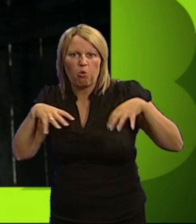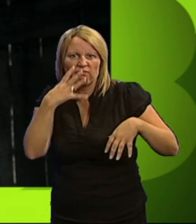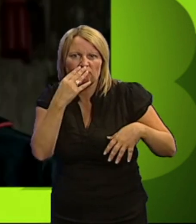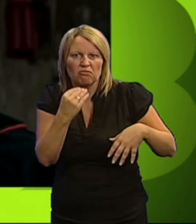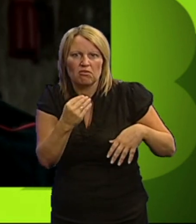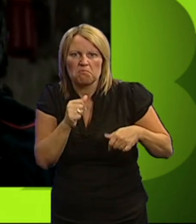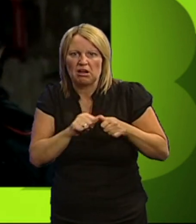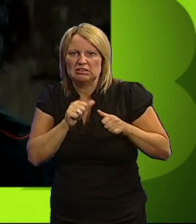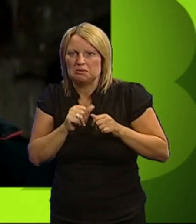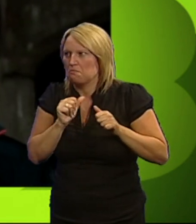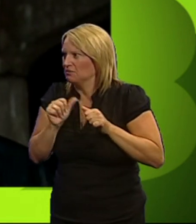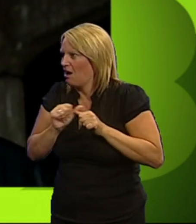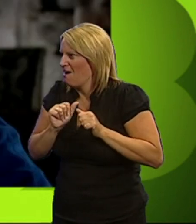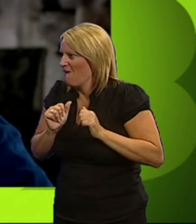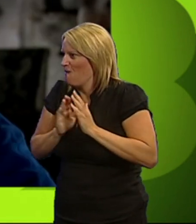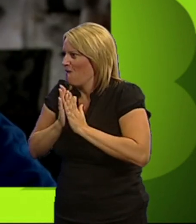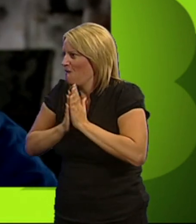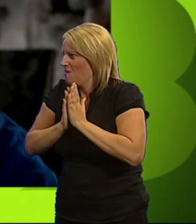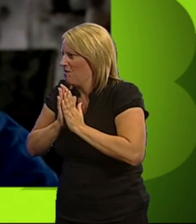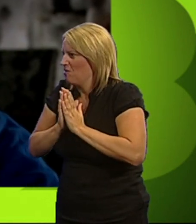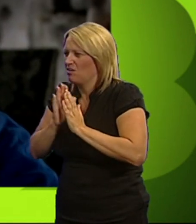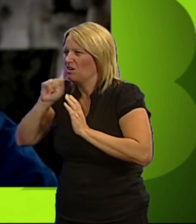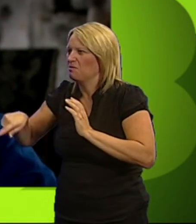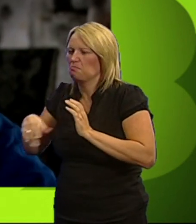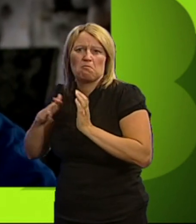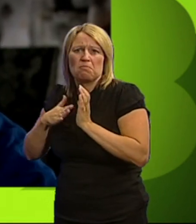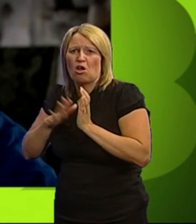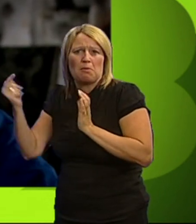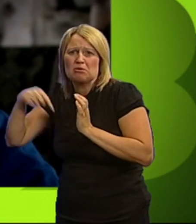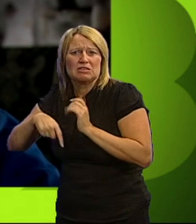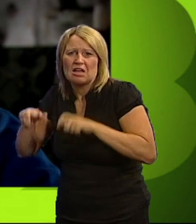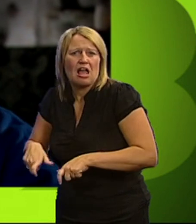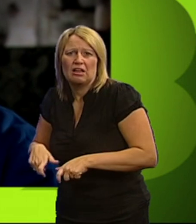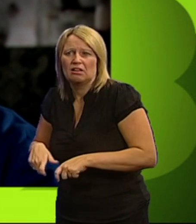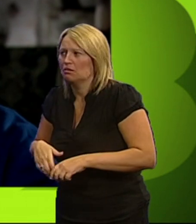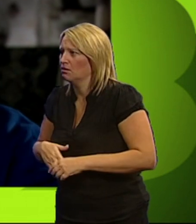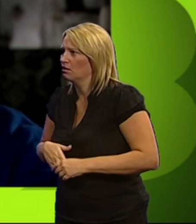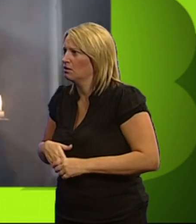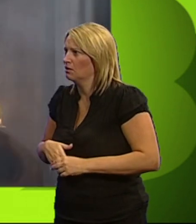better and better. Is he coming too? Ignore her. My mum is not coming to stay.